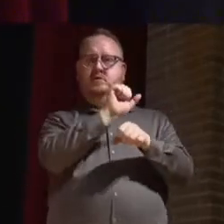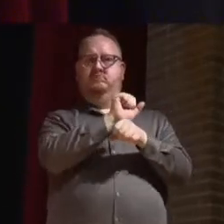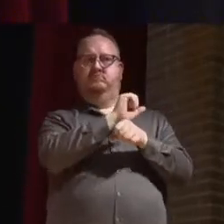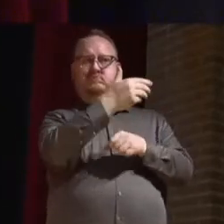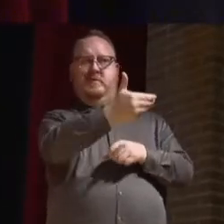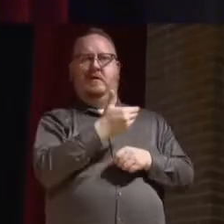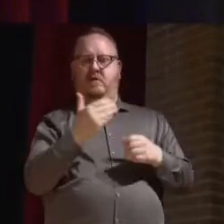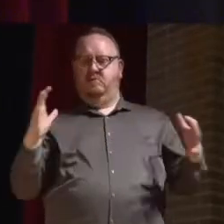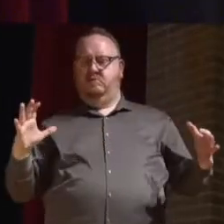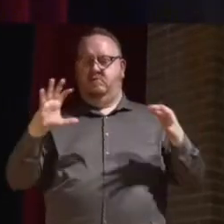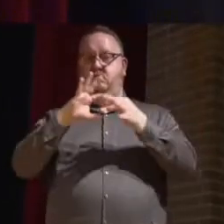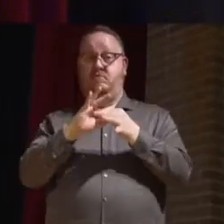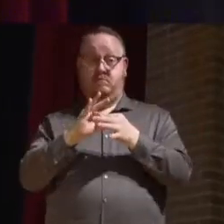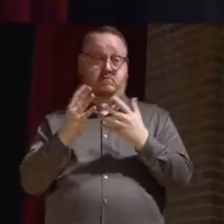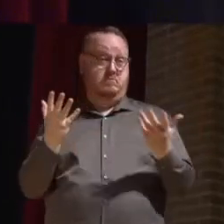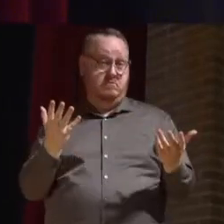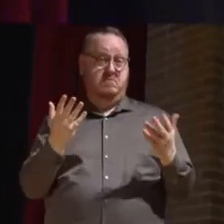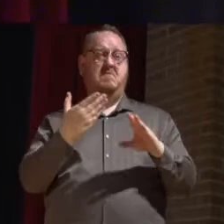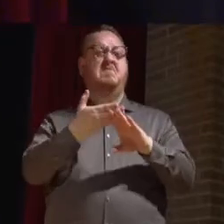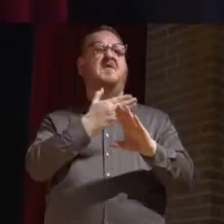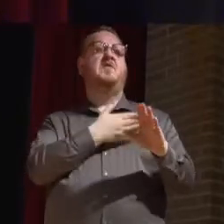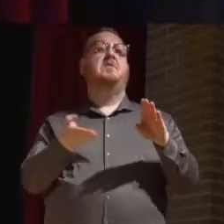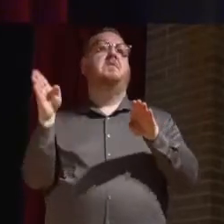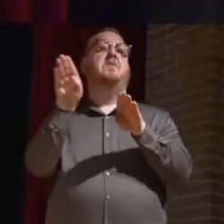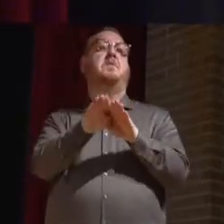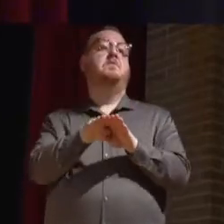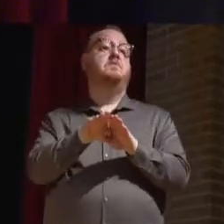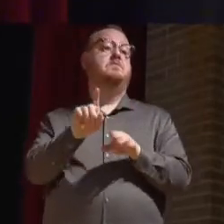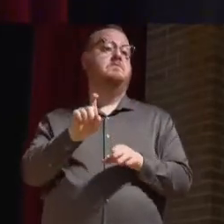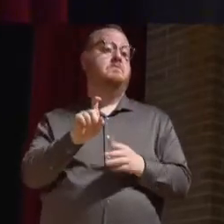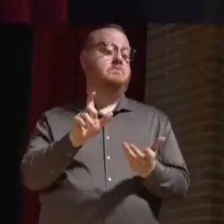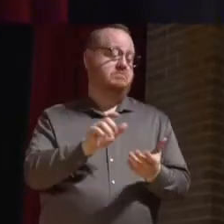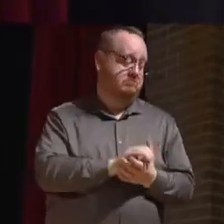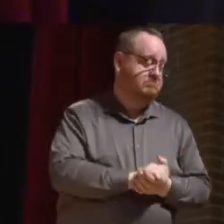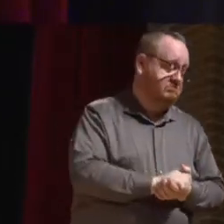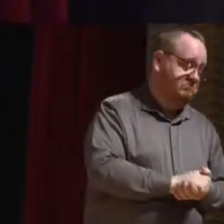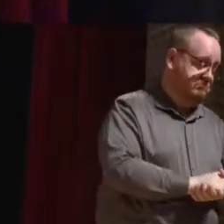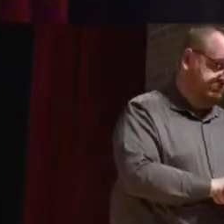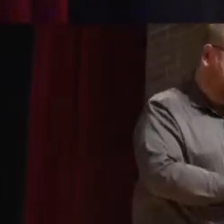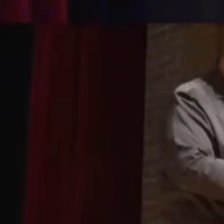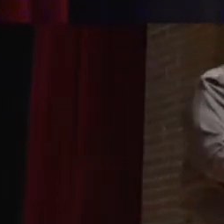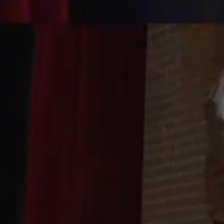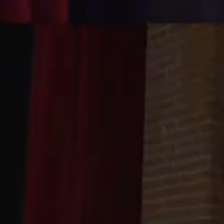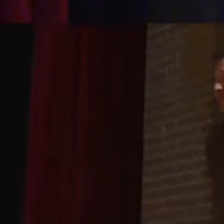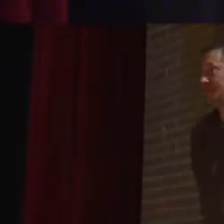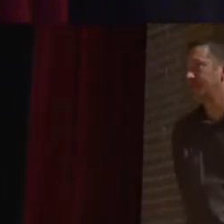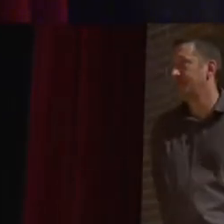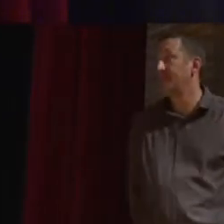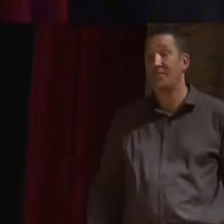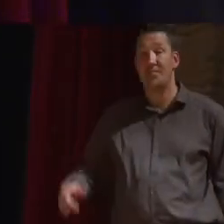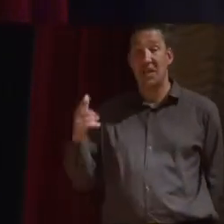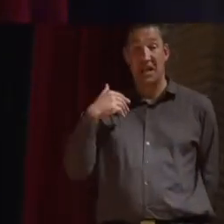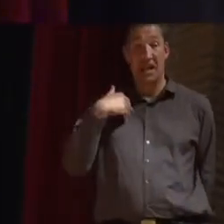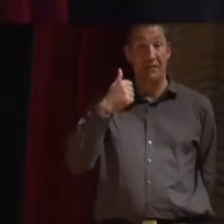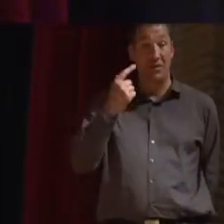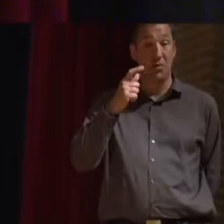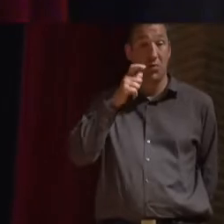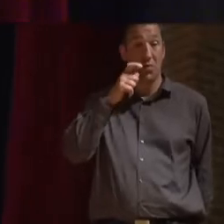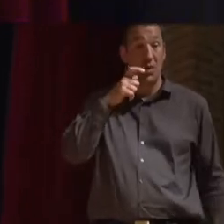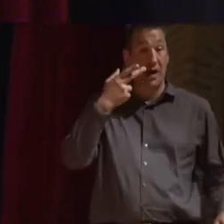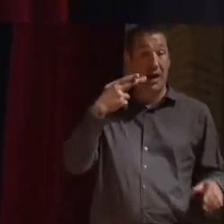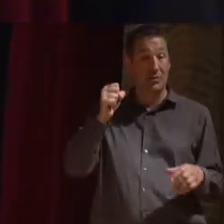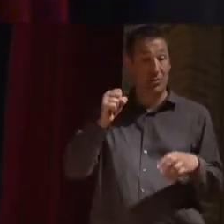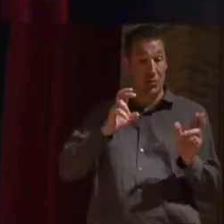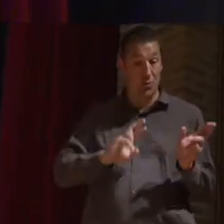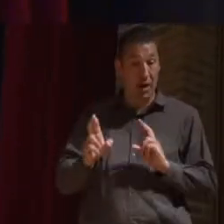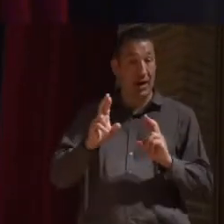want to share before we close out this evening's Do you have anyone in the high schools, as people are ready to get